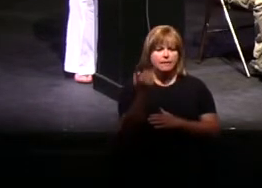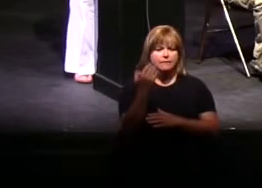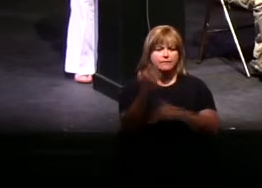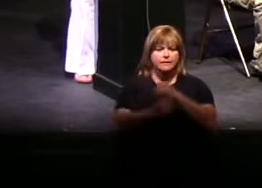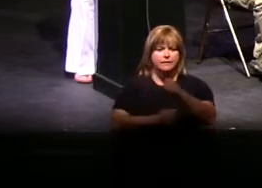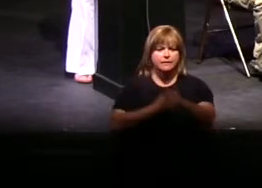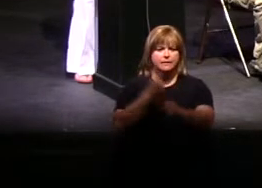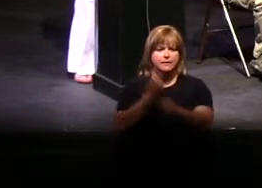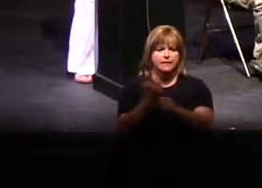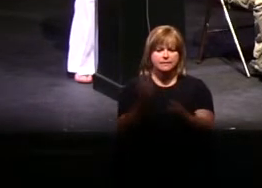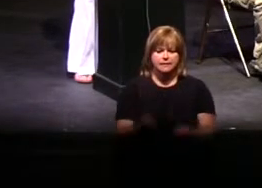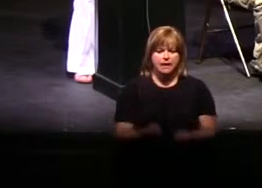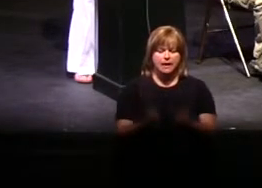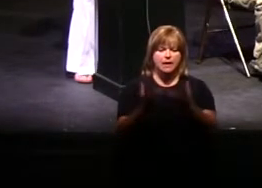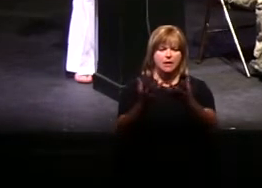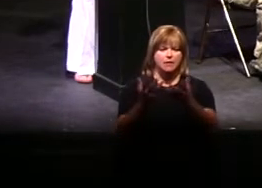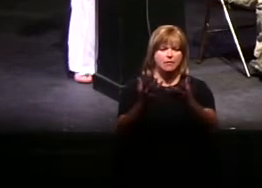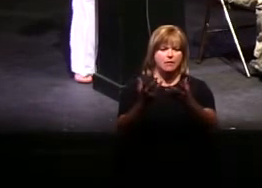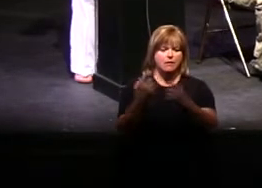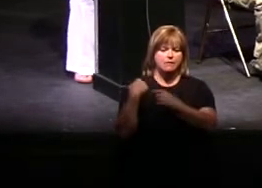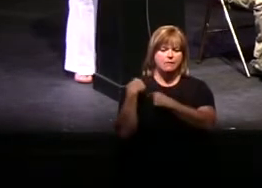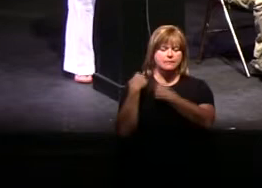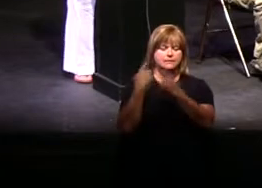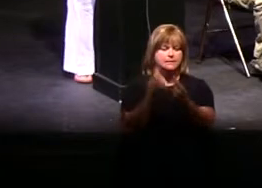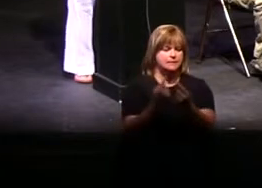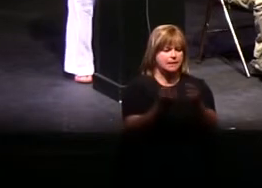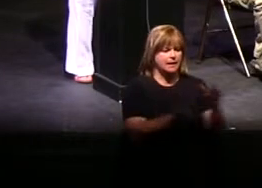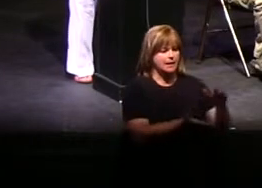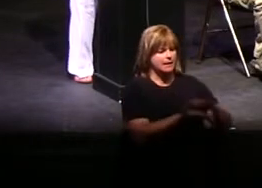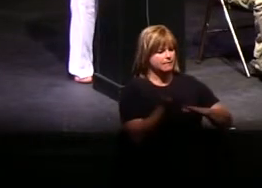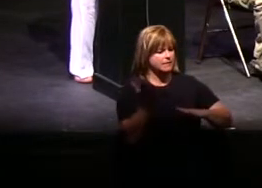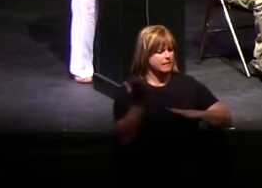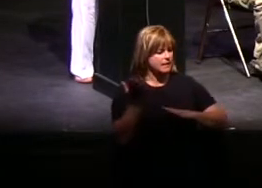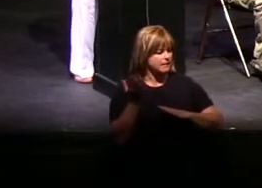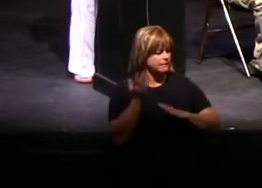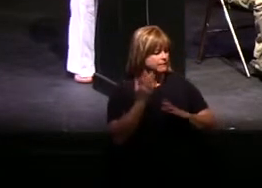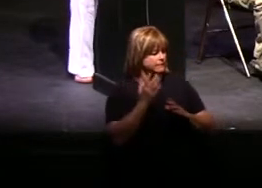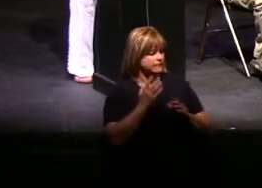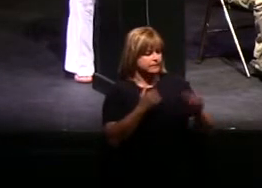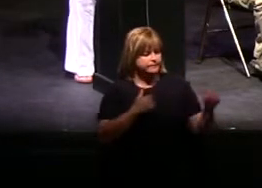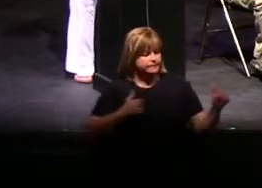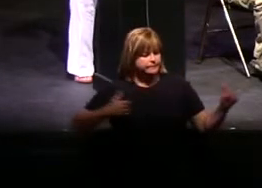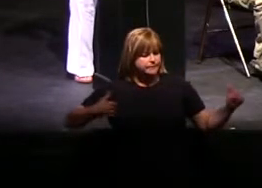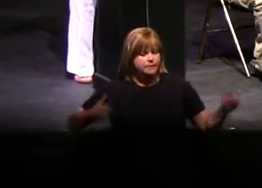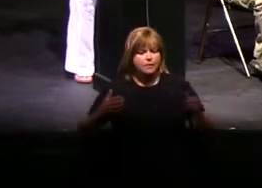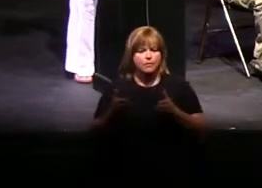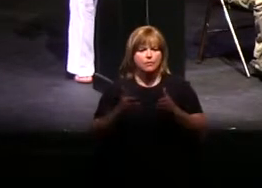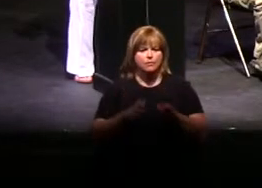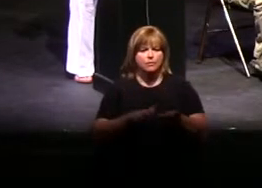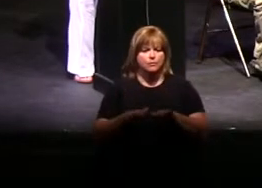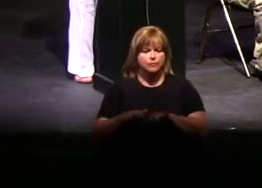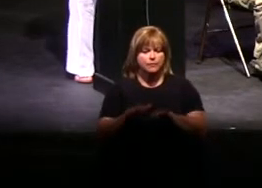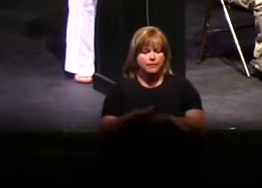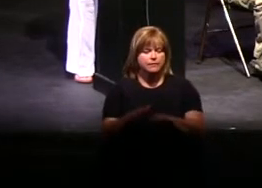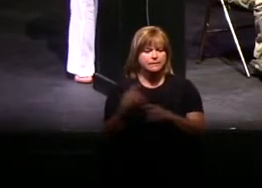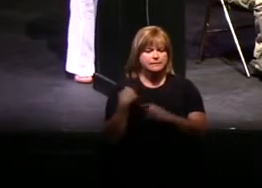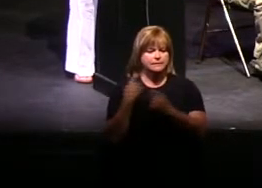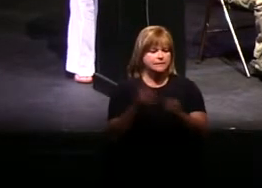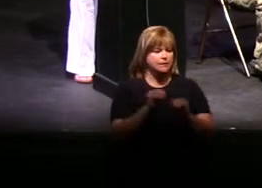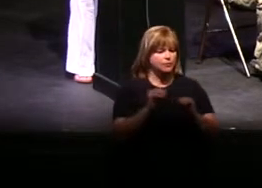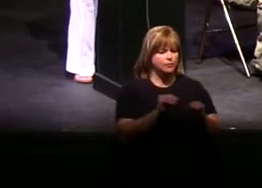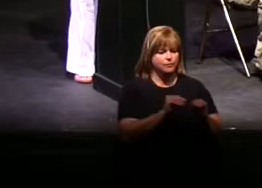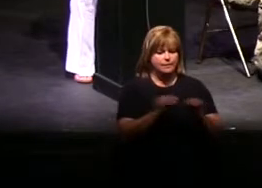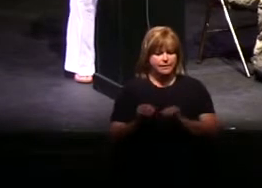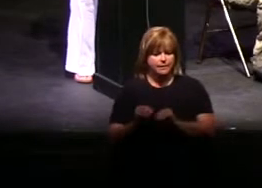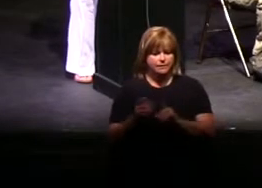15 years, that's how long it's been since I left the river. I don't say since I moved to here from there or since I